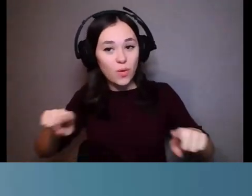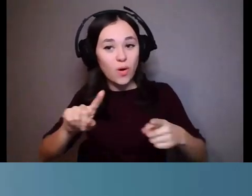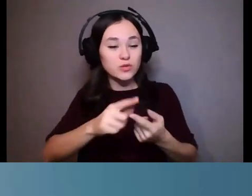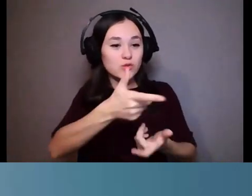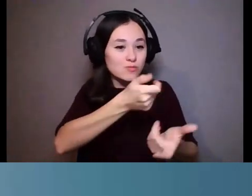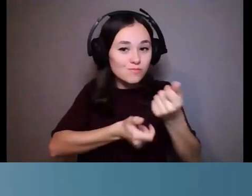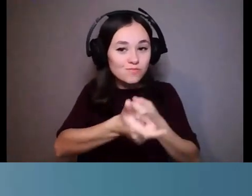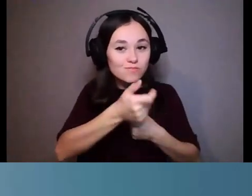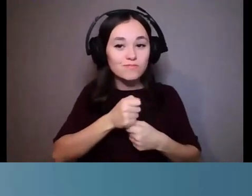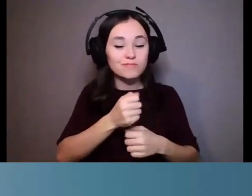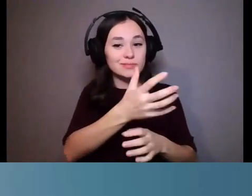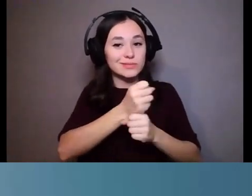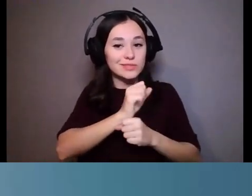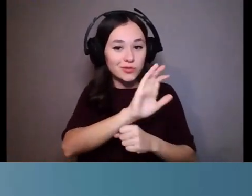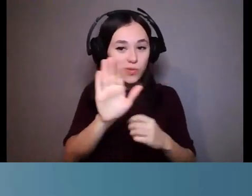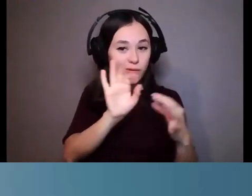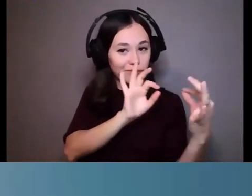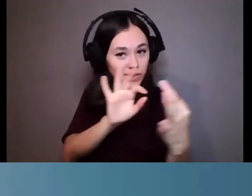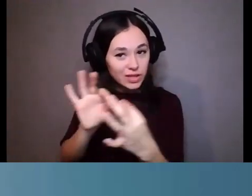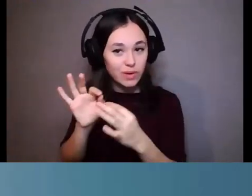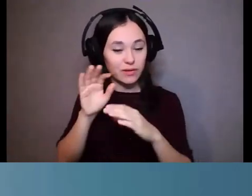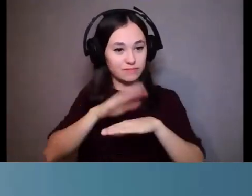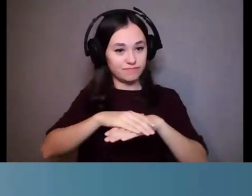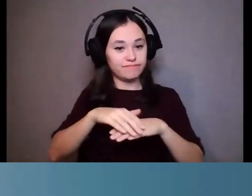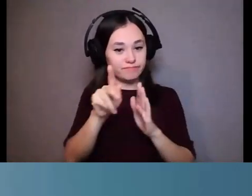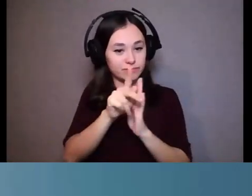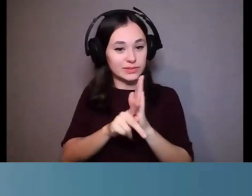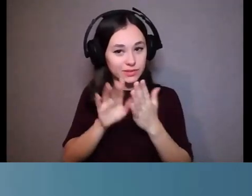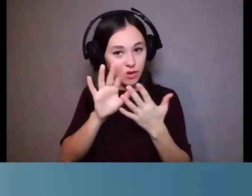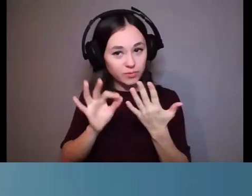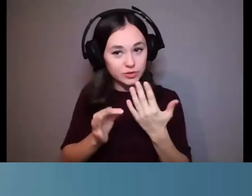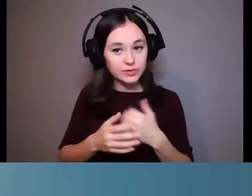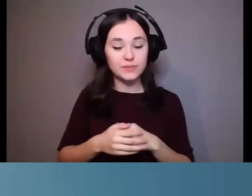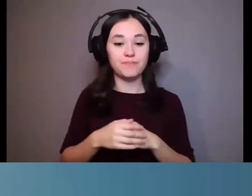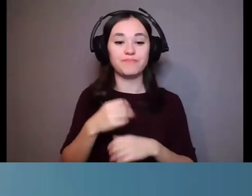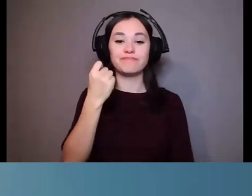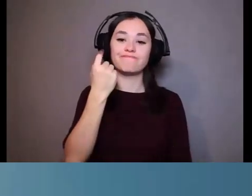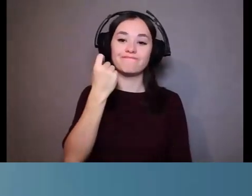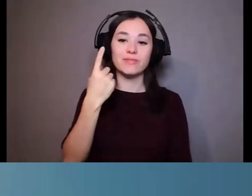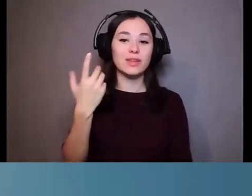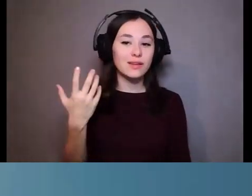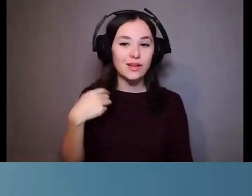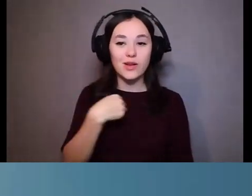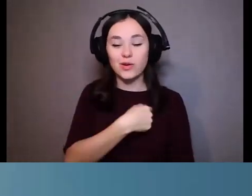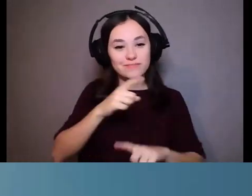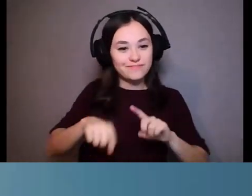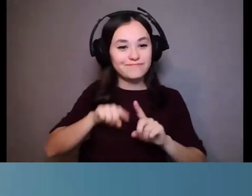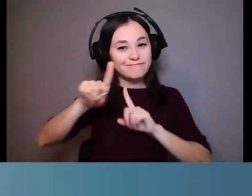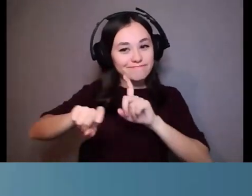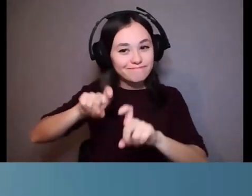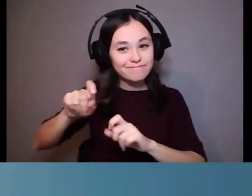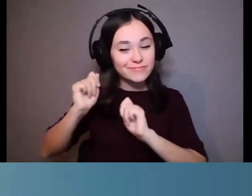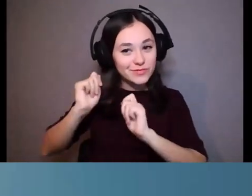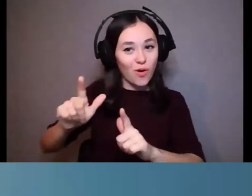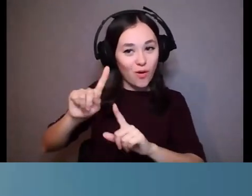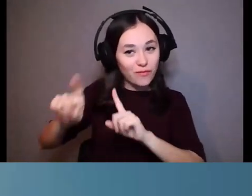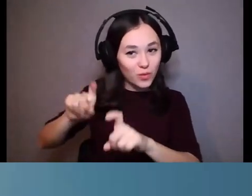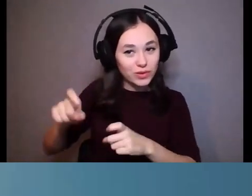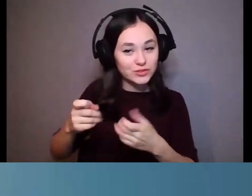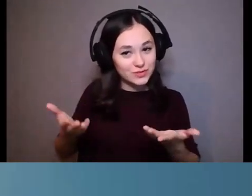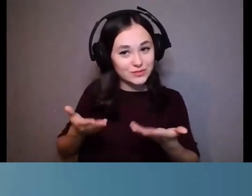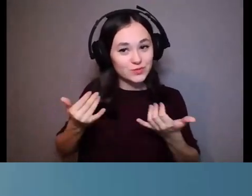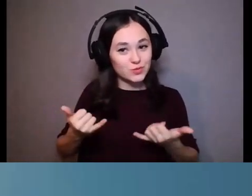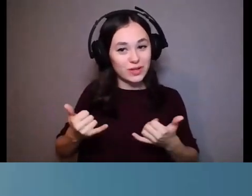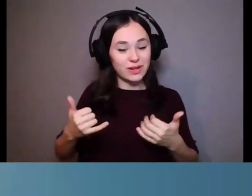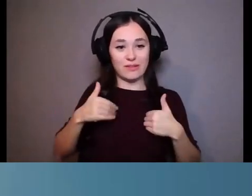into those policy options. I recognize we were not able to get to nearly all of the questions today. We have almost 100 questions that were